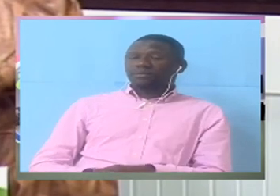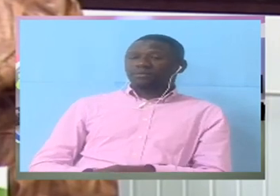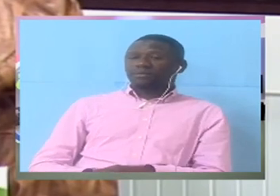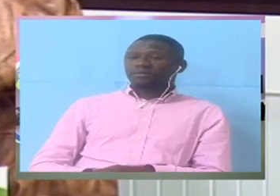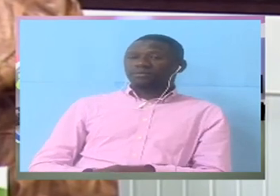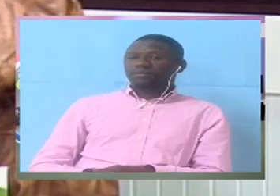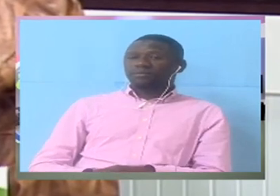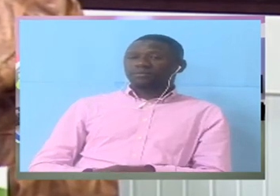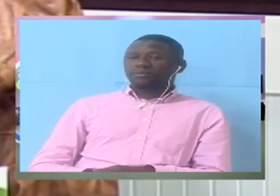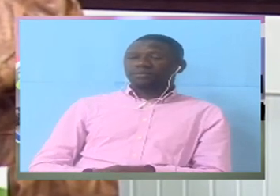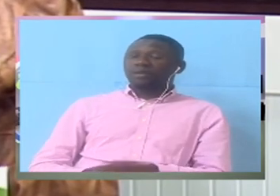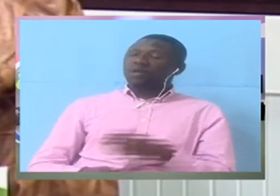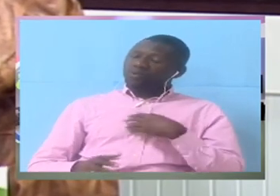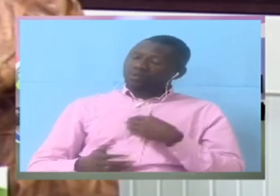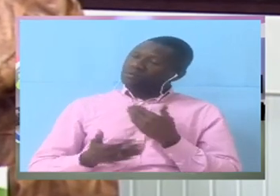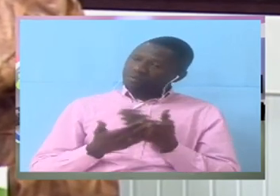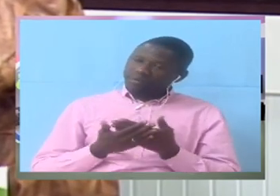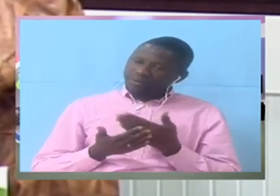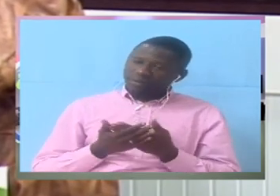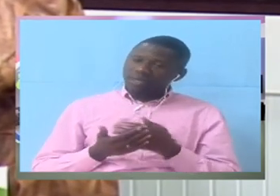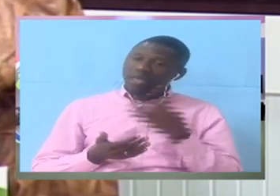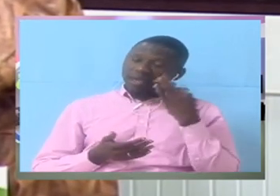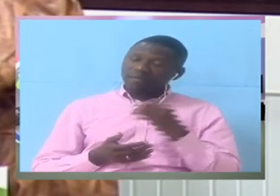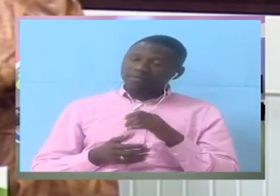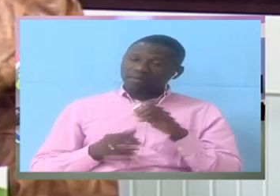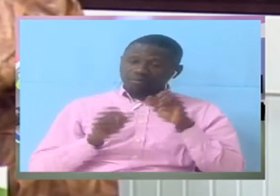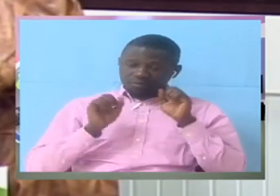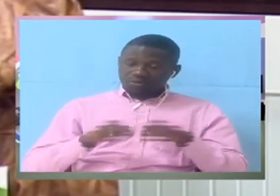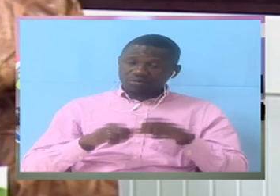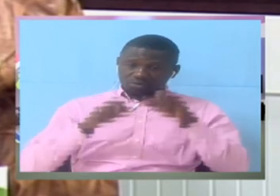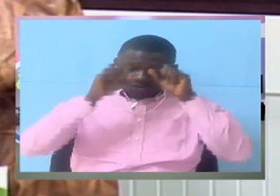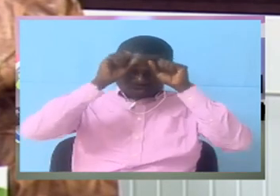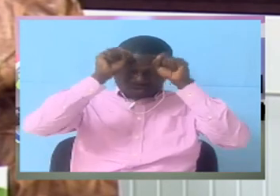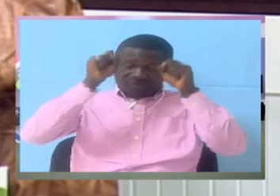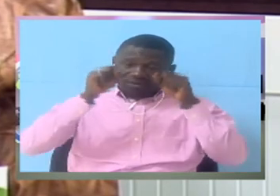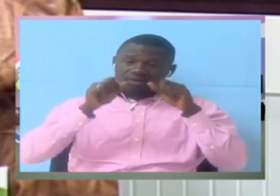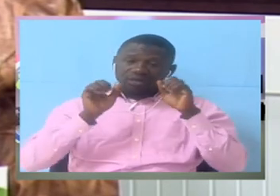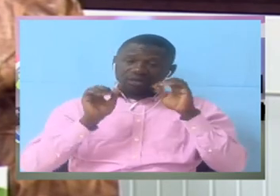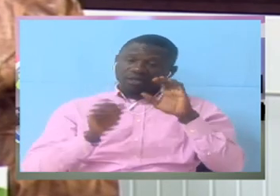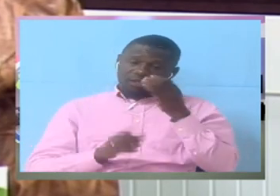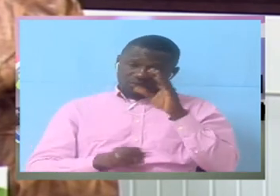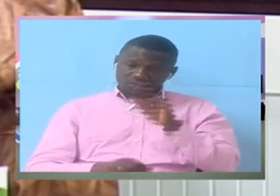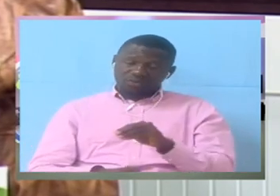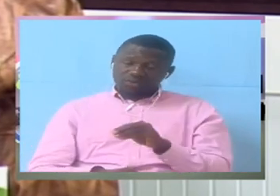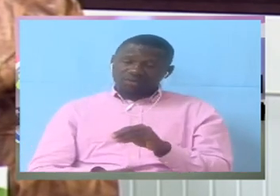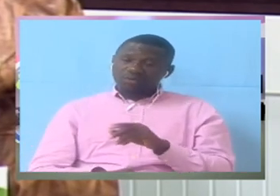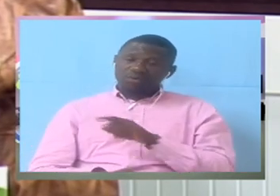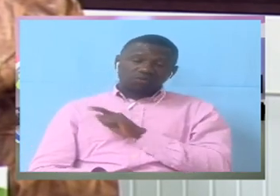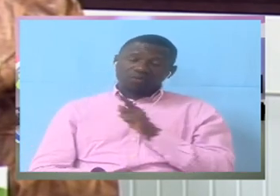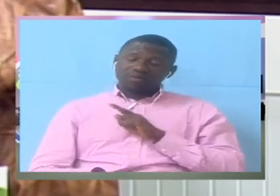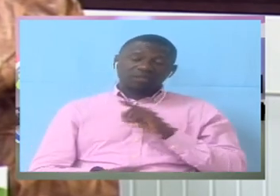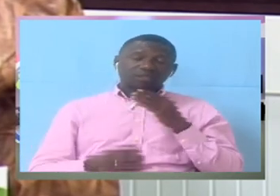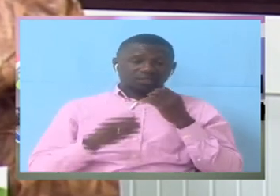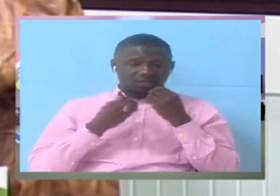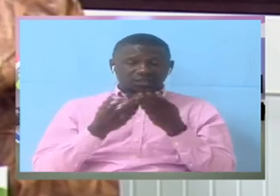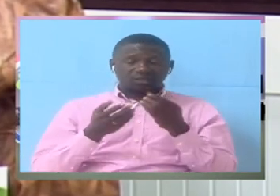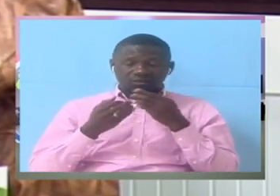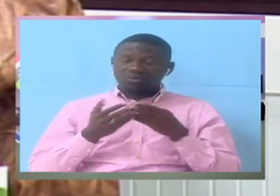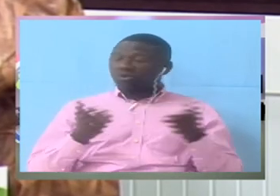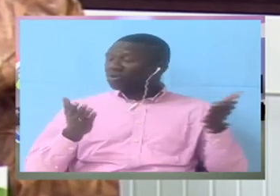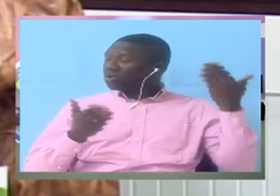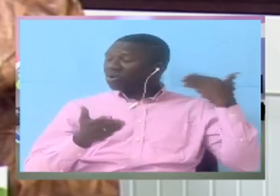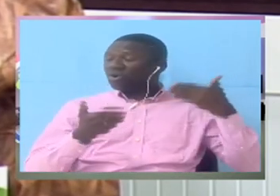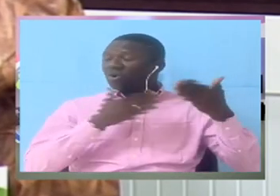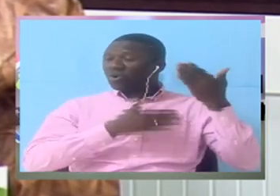I will appeal if the government should be able to do it. And we have been saying this for a long time.